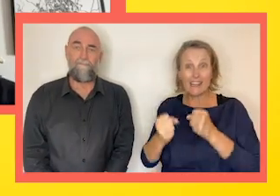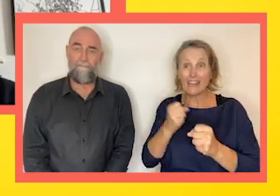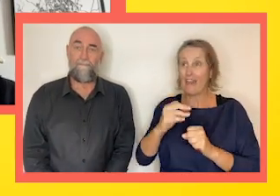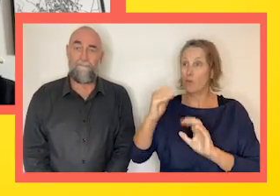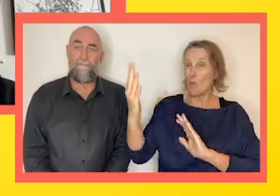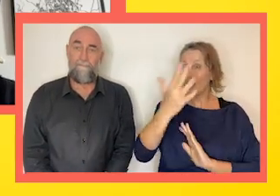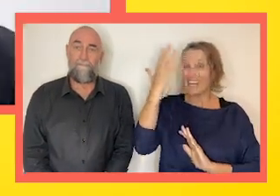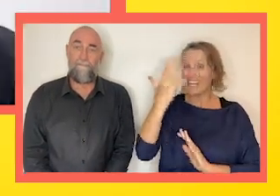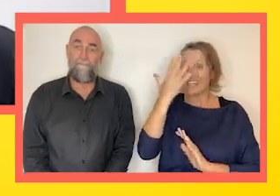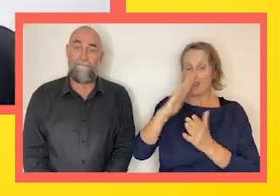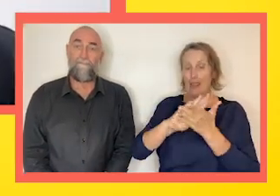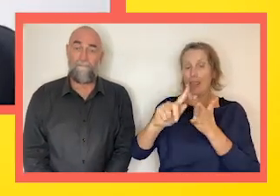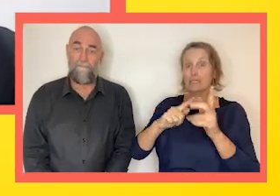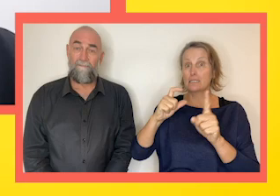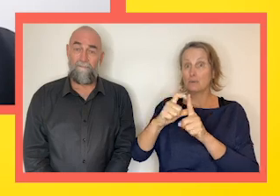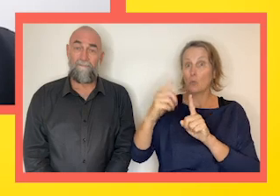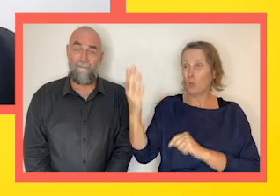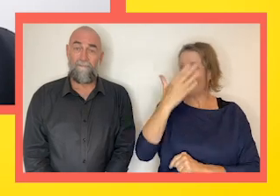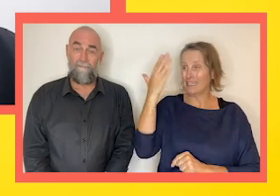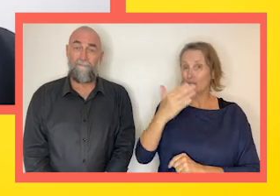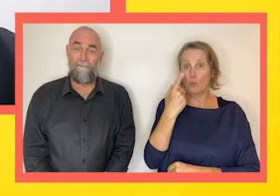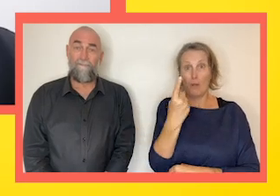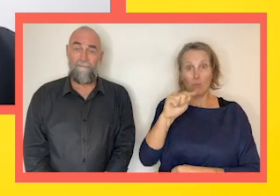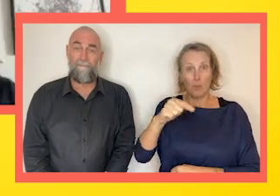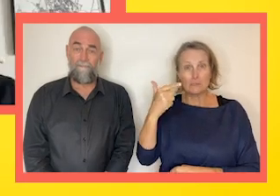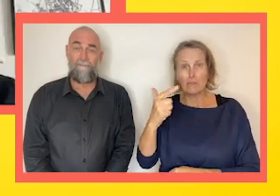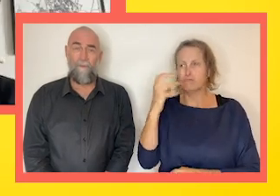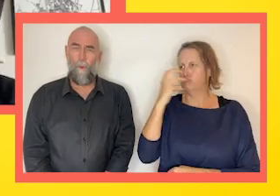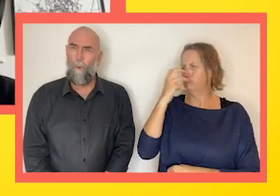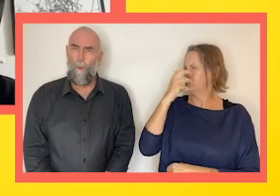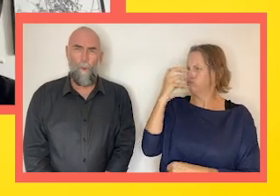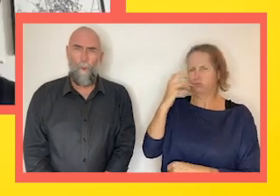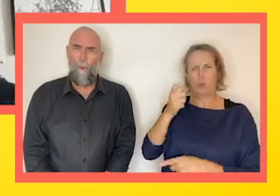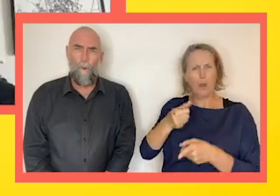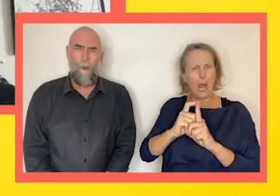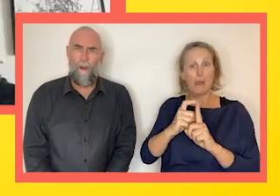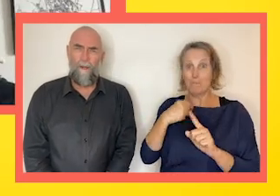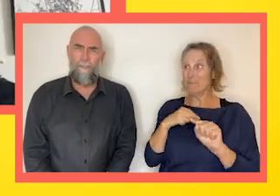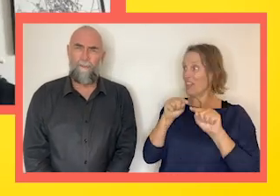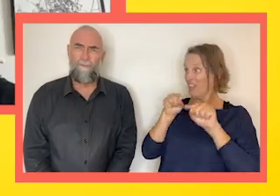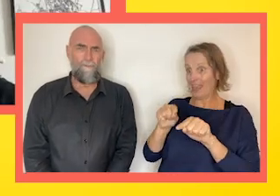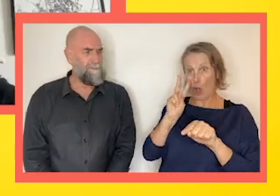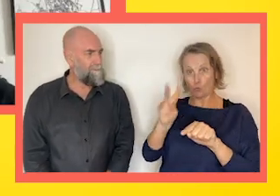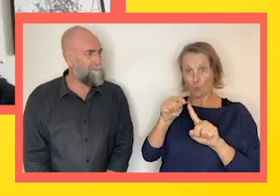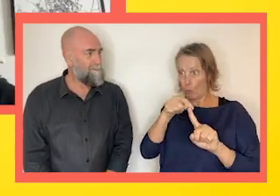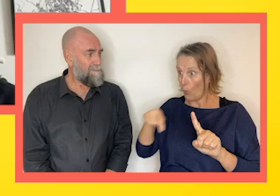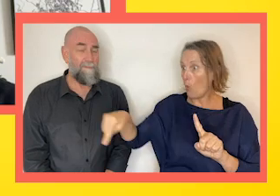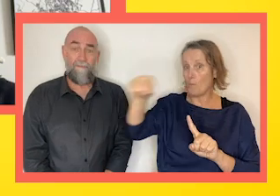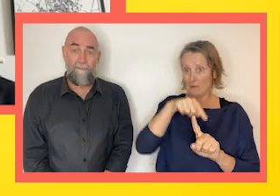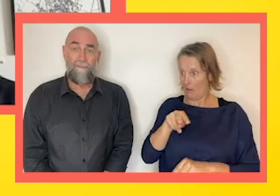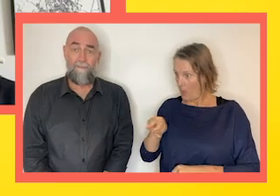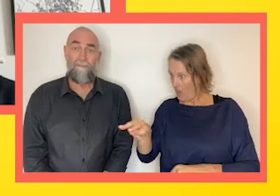headwind, which that is crazy. Yeah, it's like that. That's incredible stuff. And I was actually at the track and watched it live,